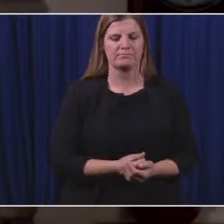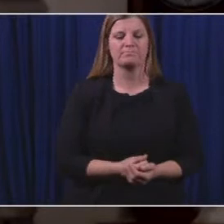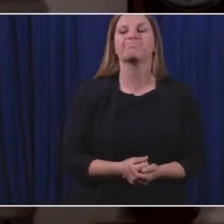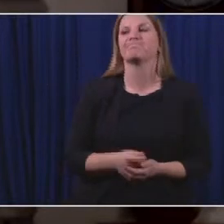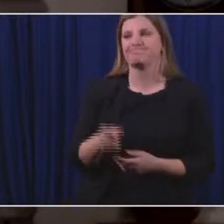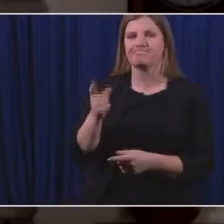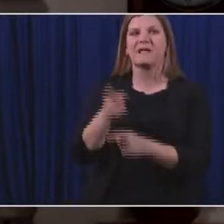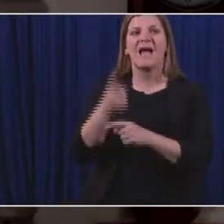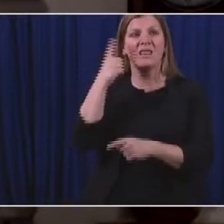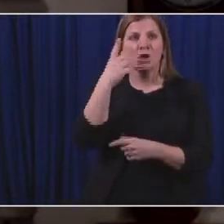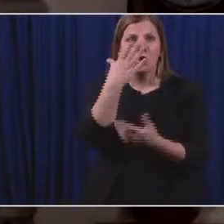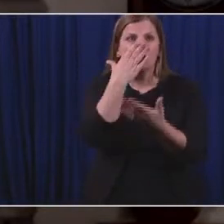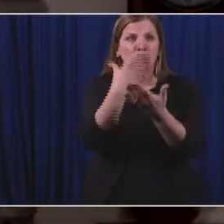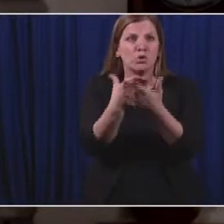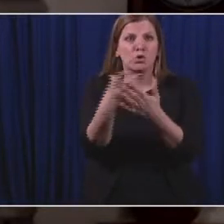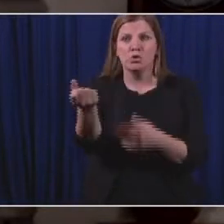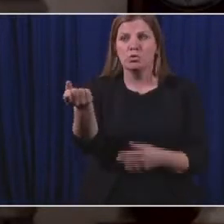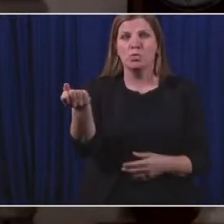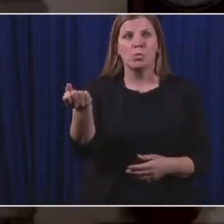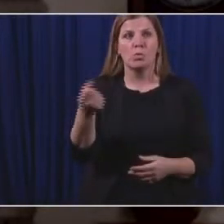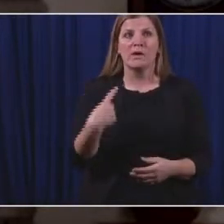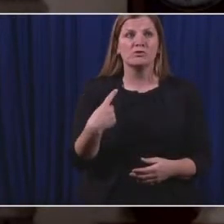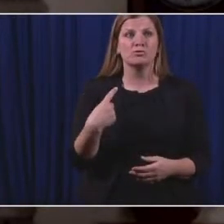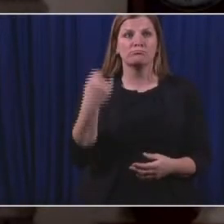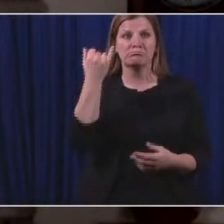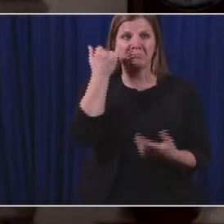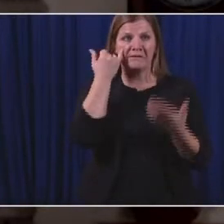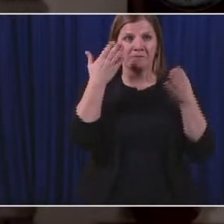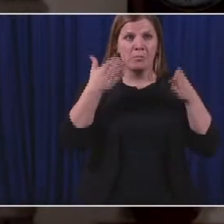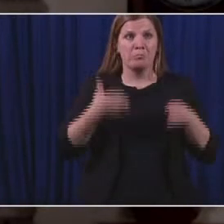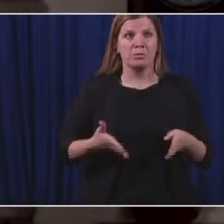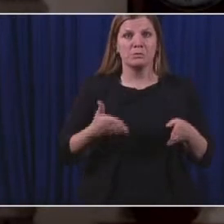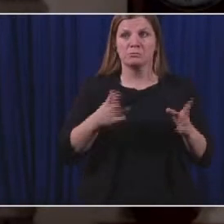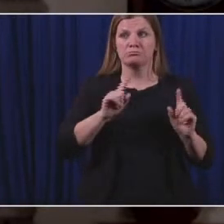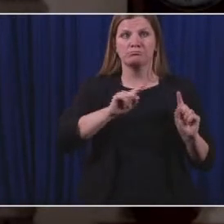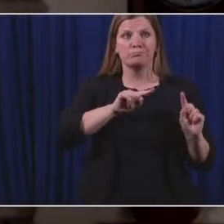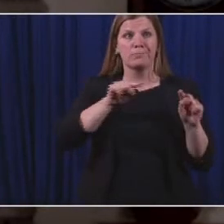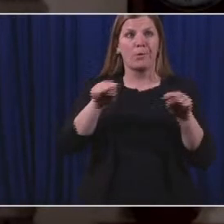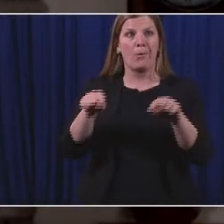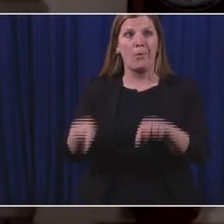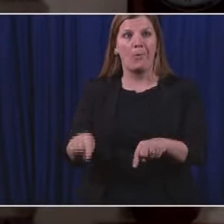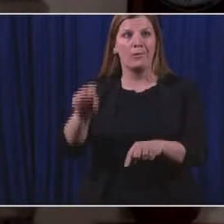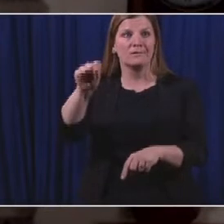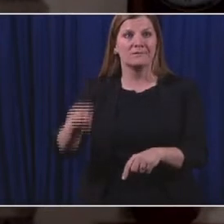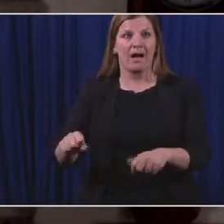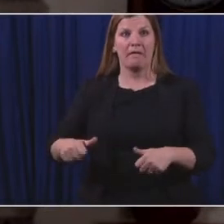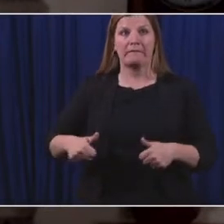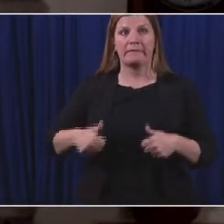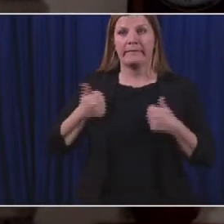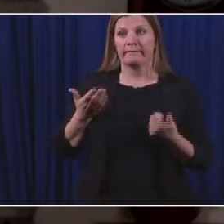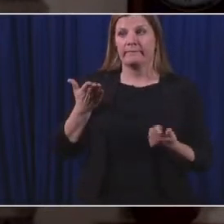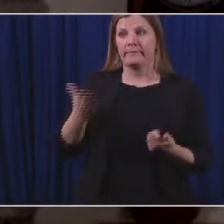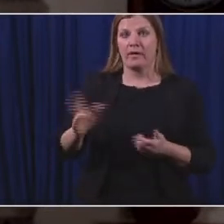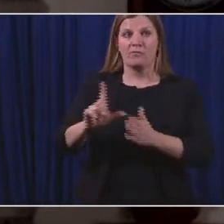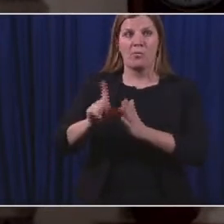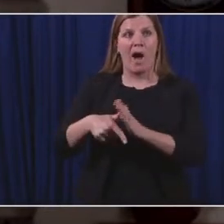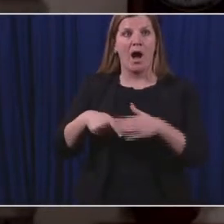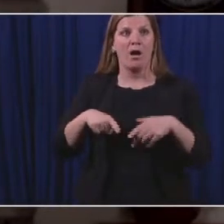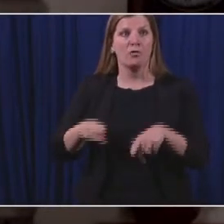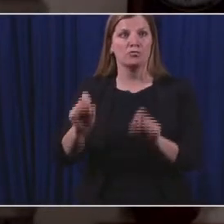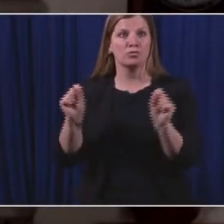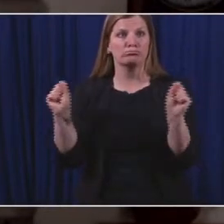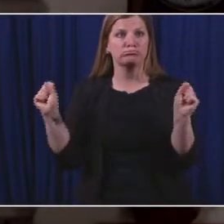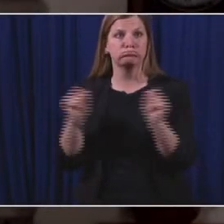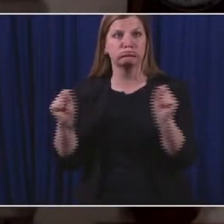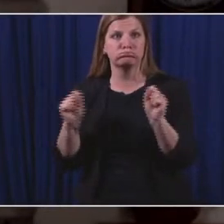fact going, south for the winter, and they're there for an extended period of time, how they're going to